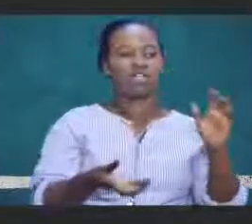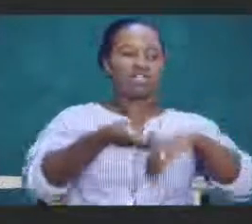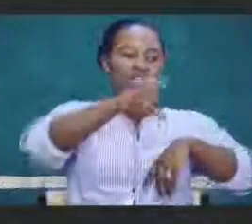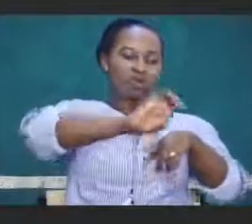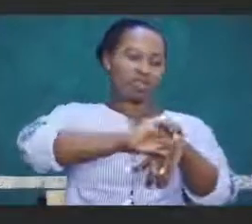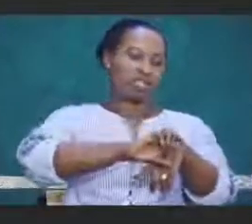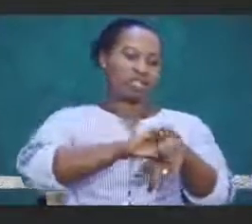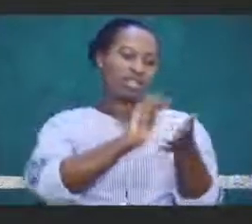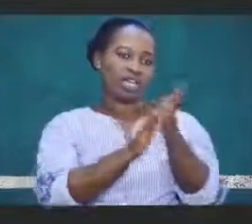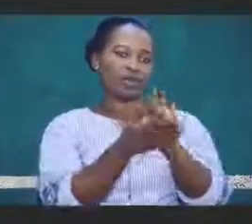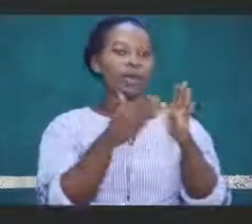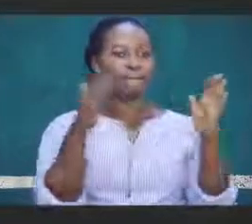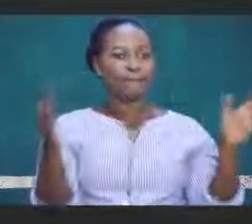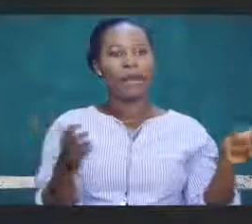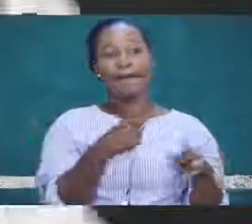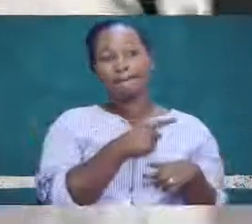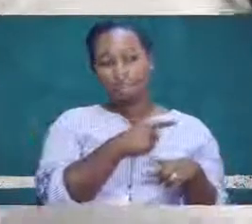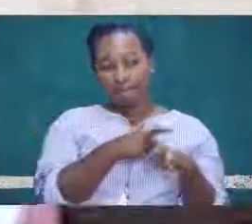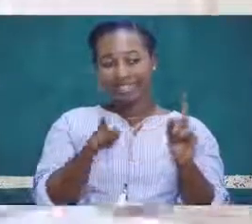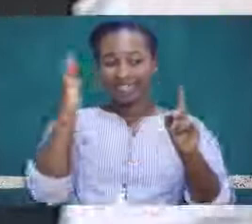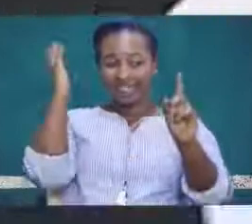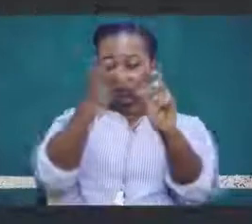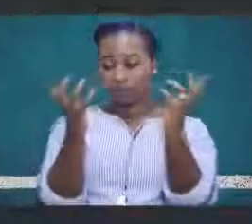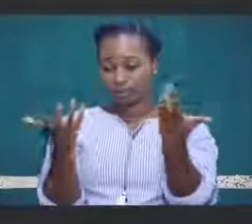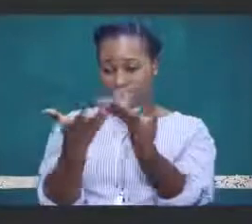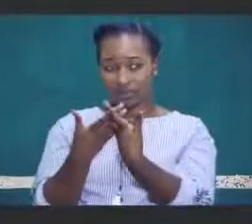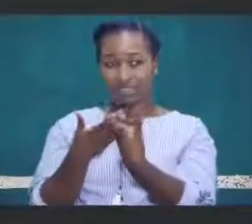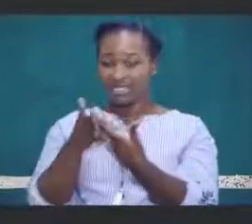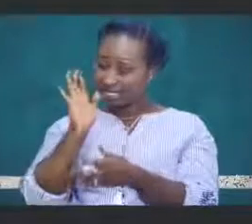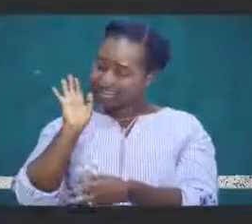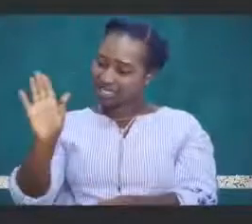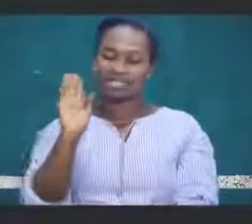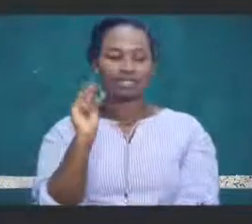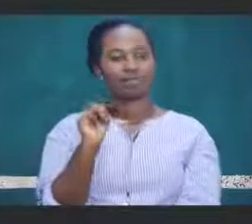its mass. You think about that.